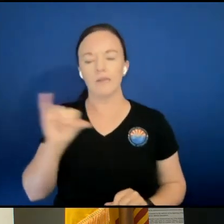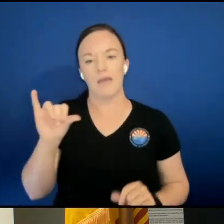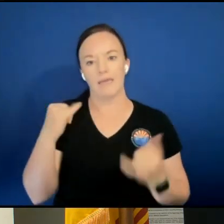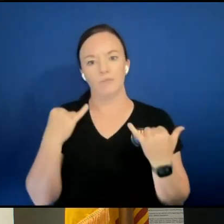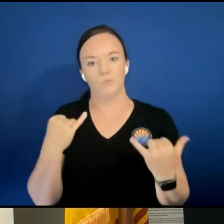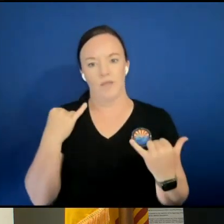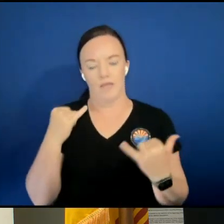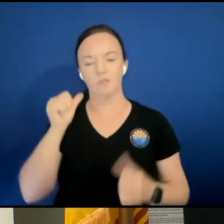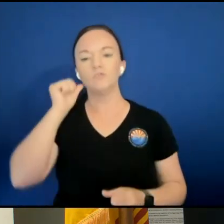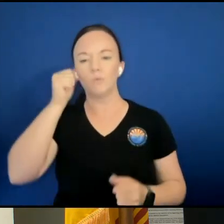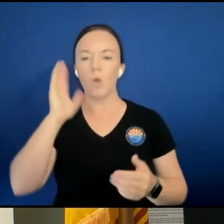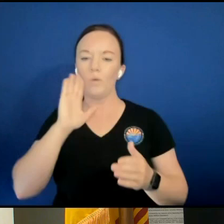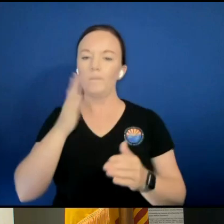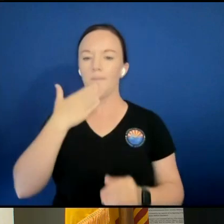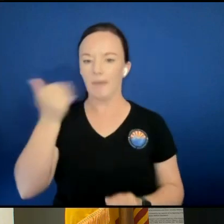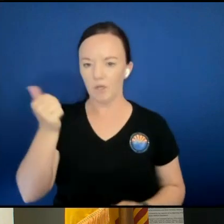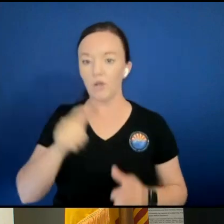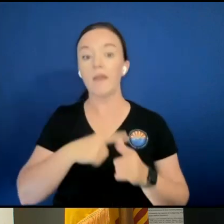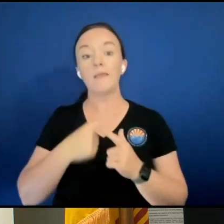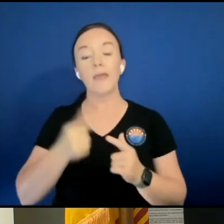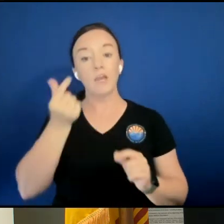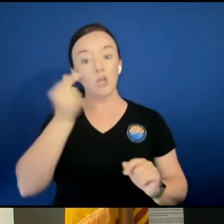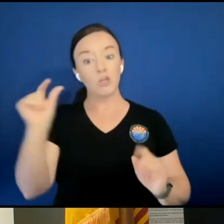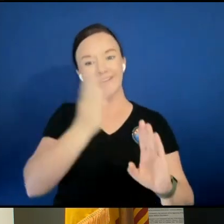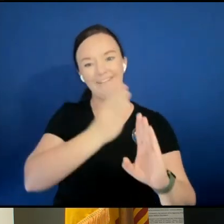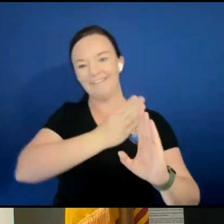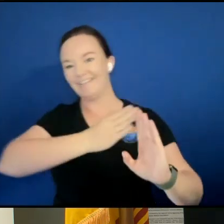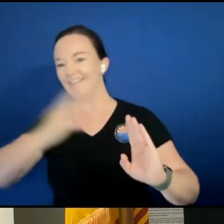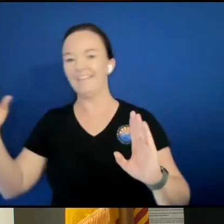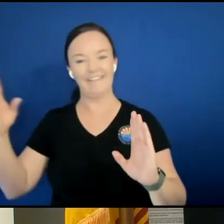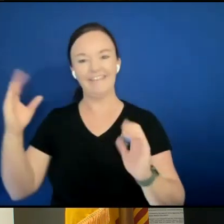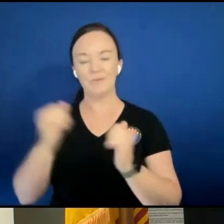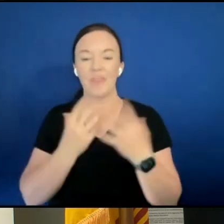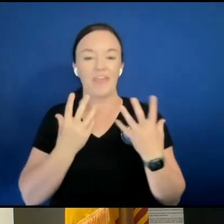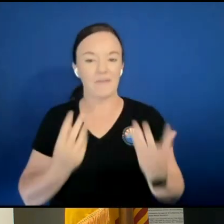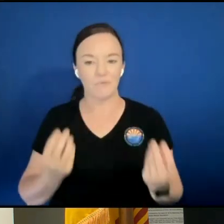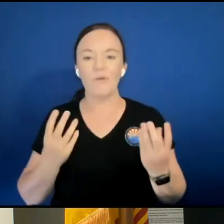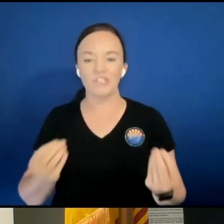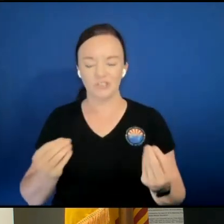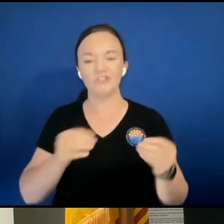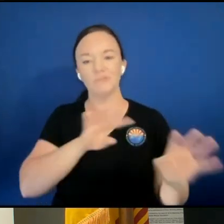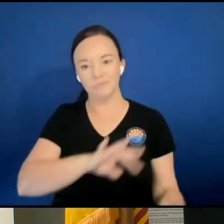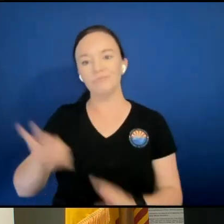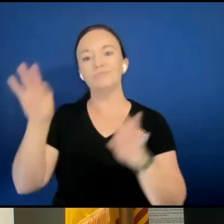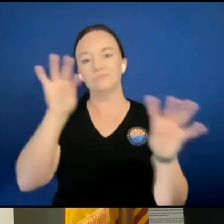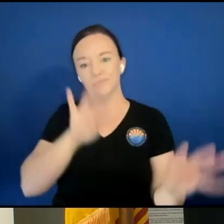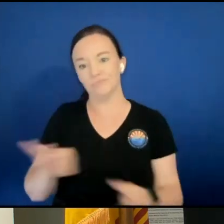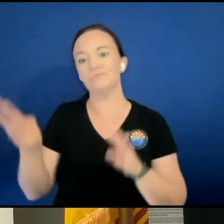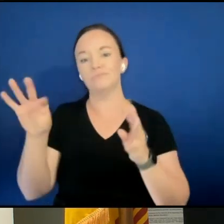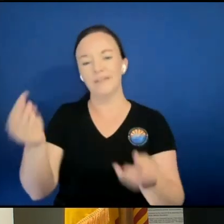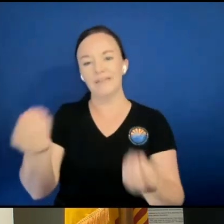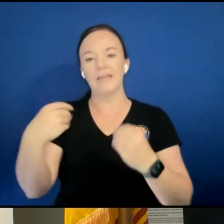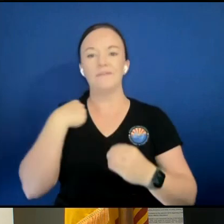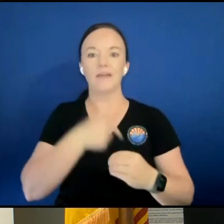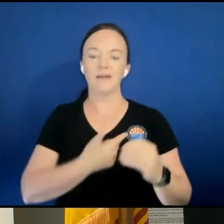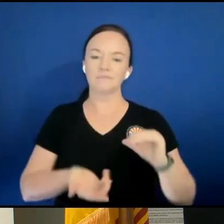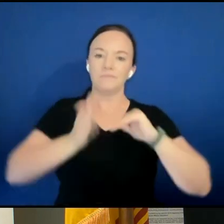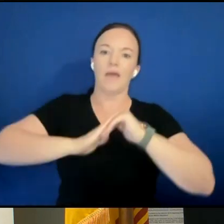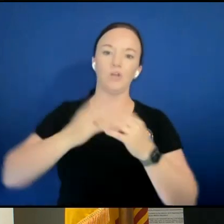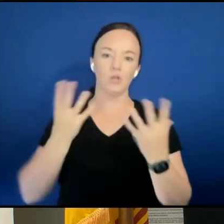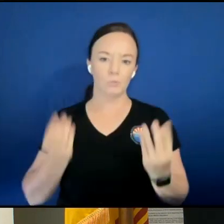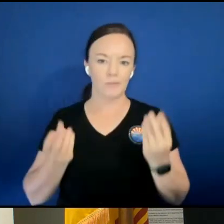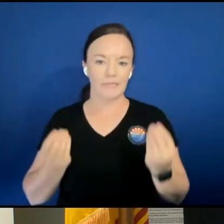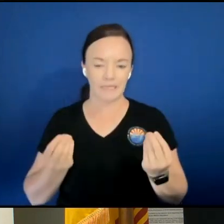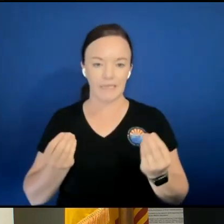this green coming forward with that moisture keep on pushing in and bringing us higher humidities